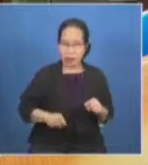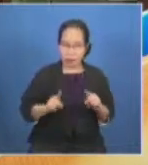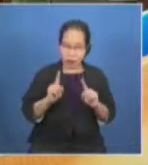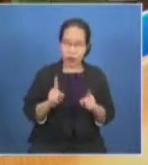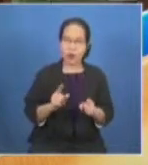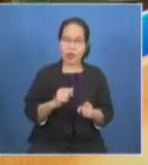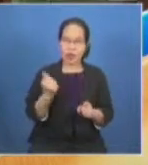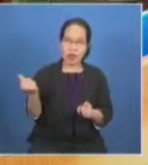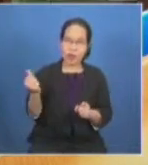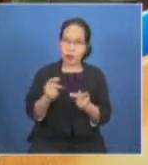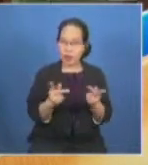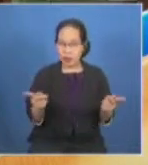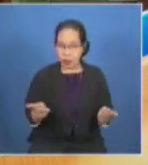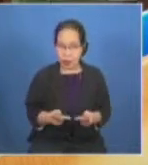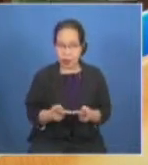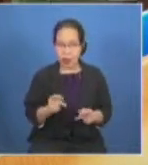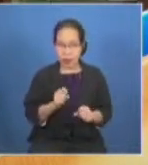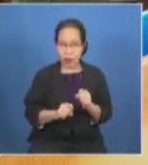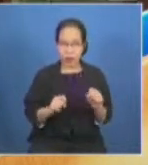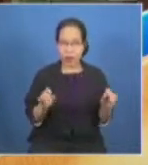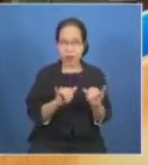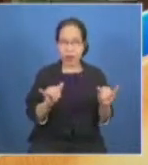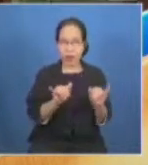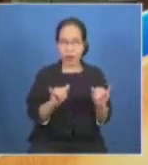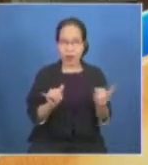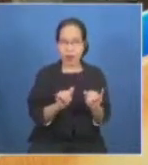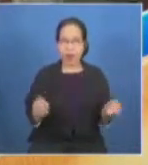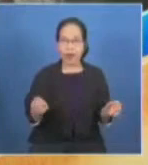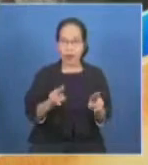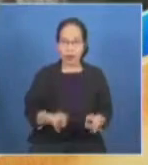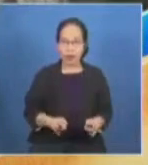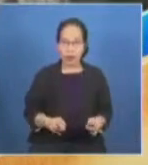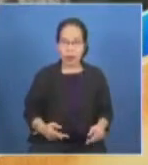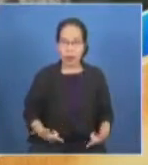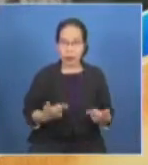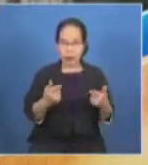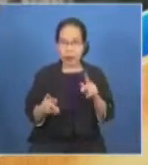So magkakapareho nangyari. We are in a world where there's no one to,